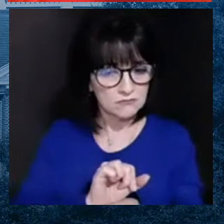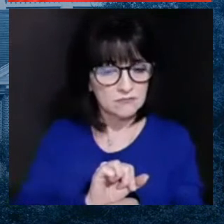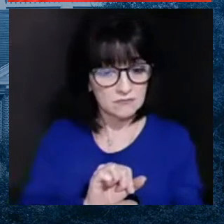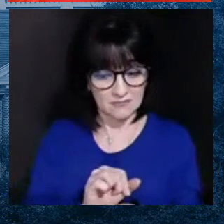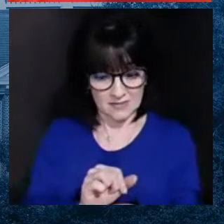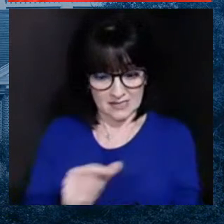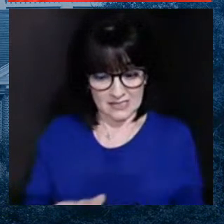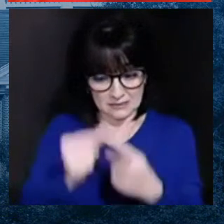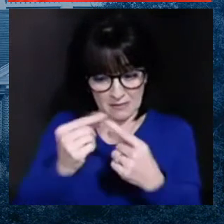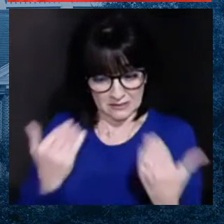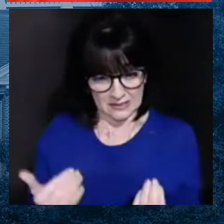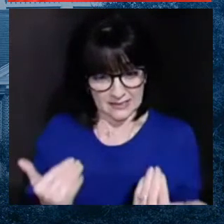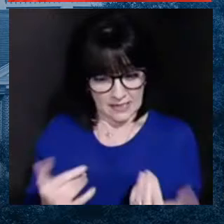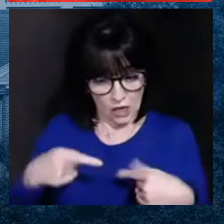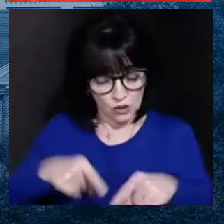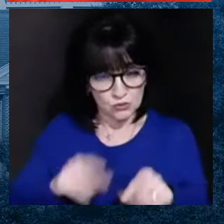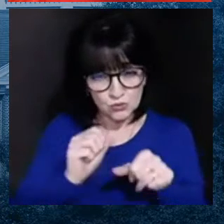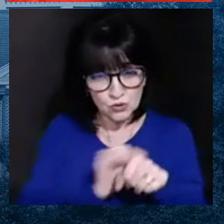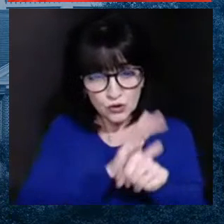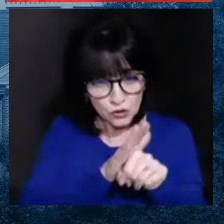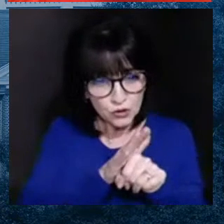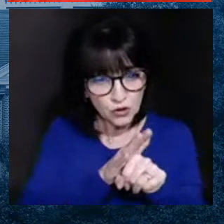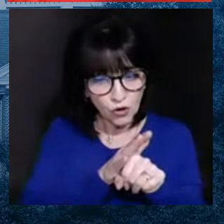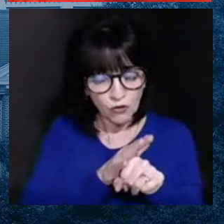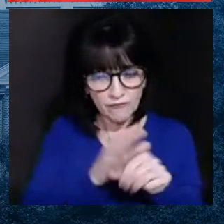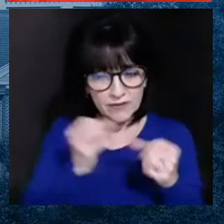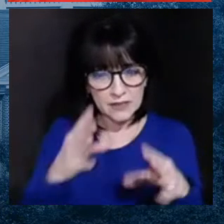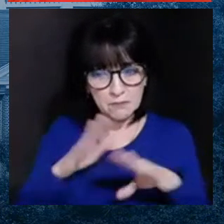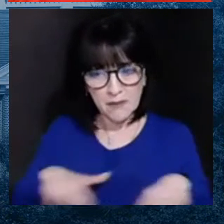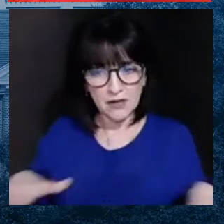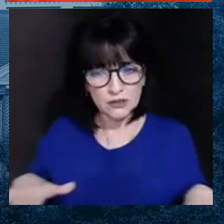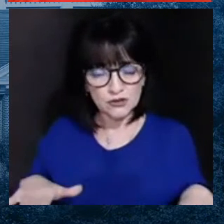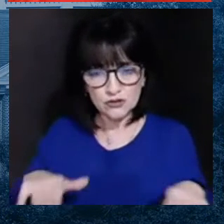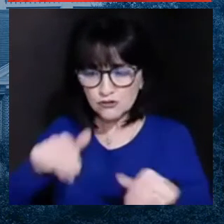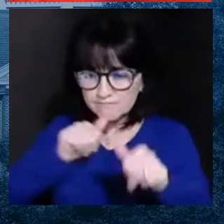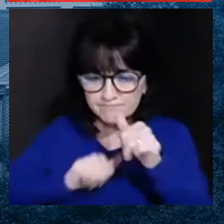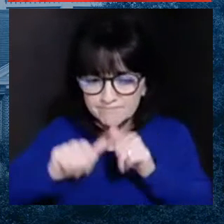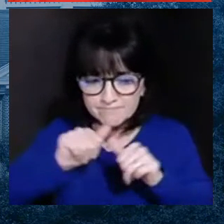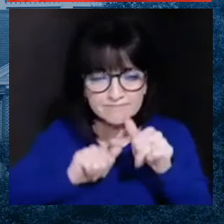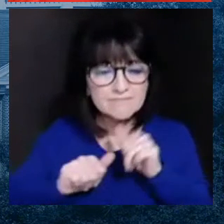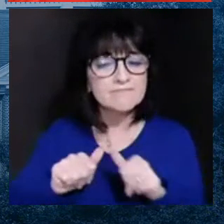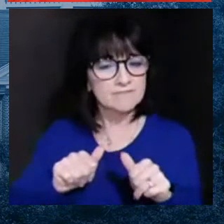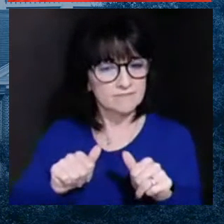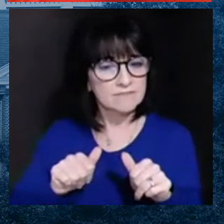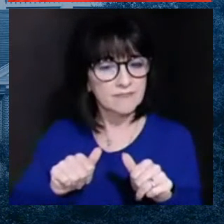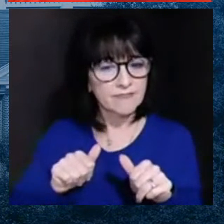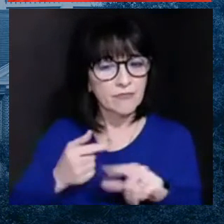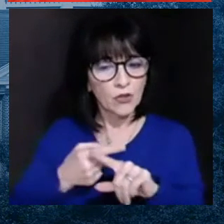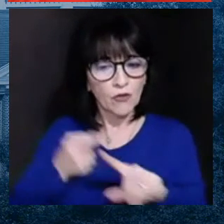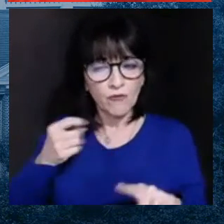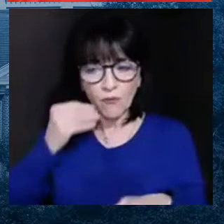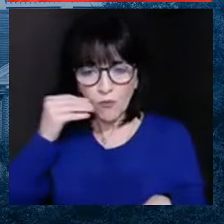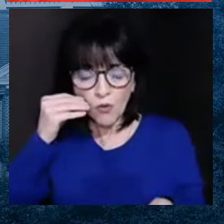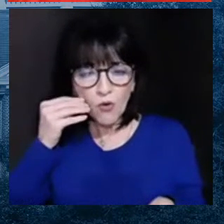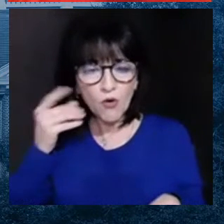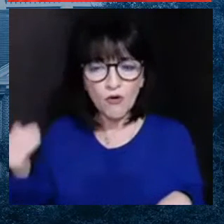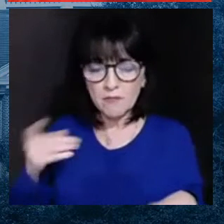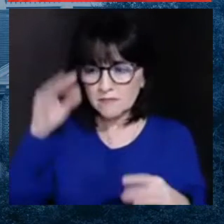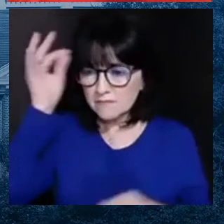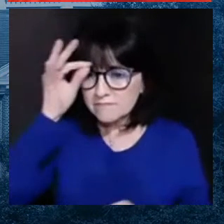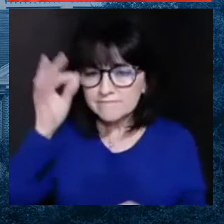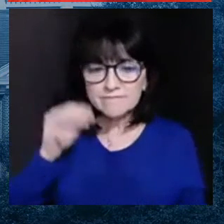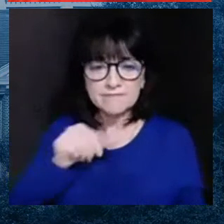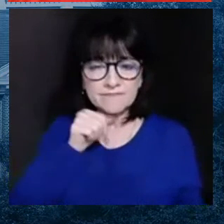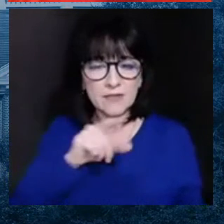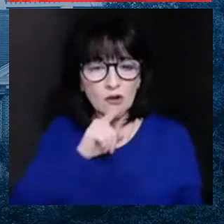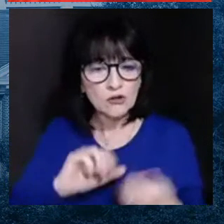have more challenges in the school year. And it's important that you are out there. It's important that you're in the school. It's